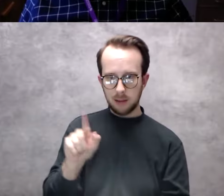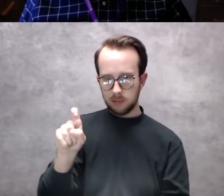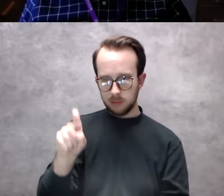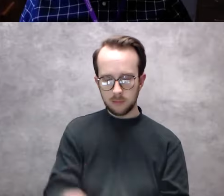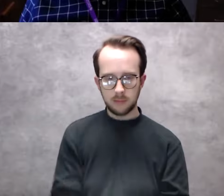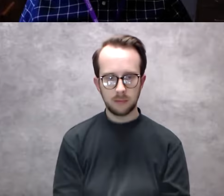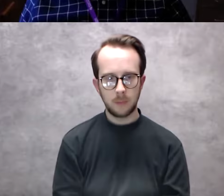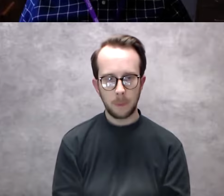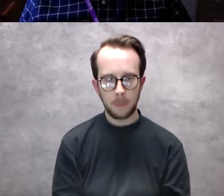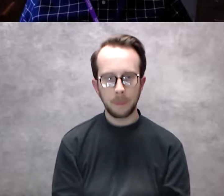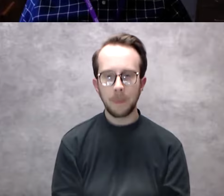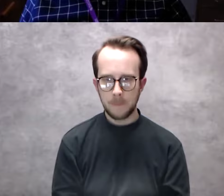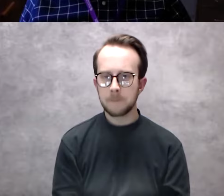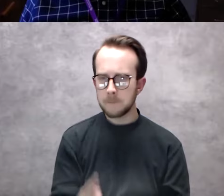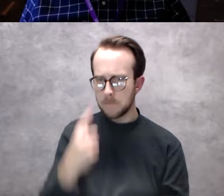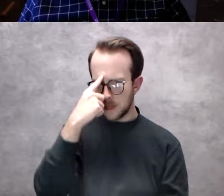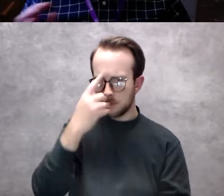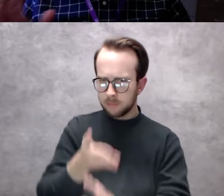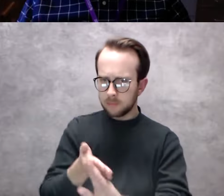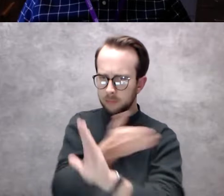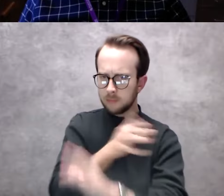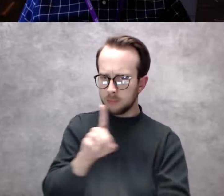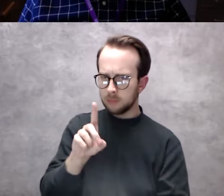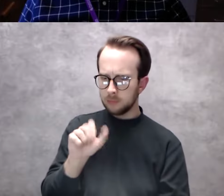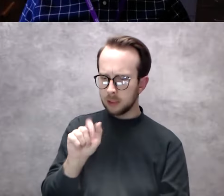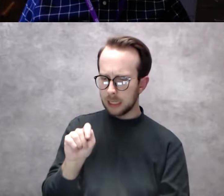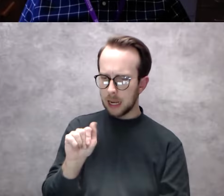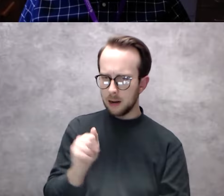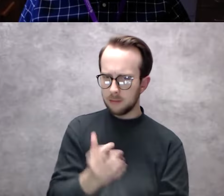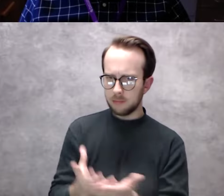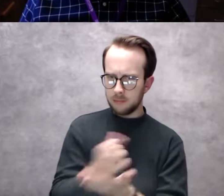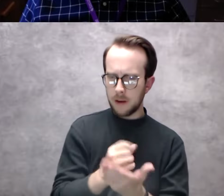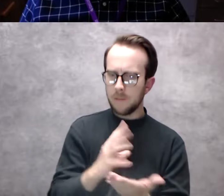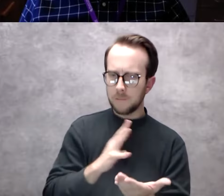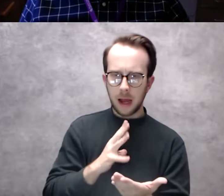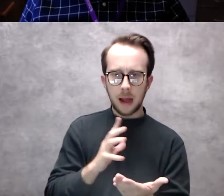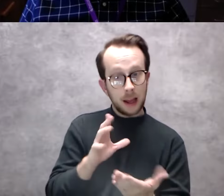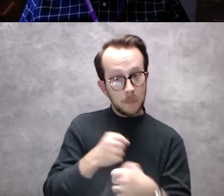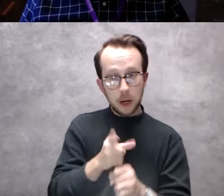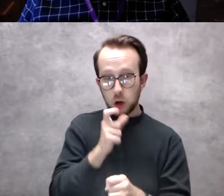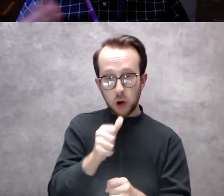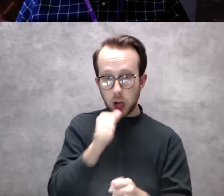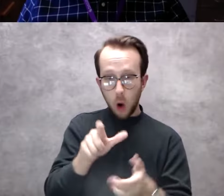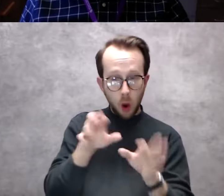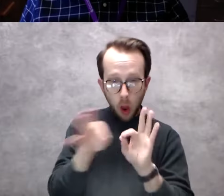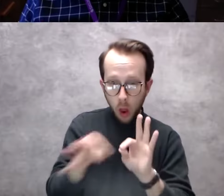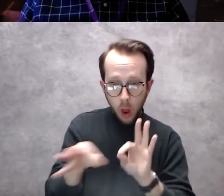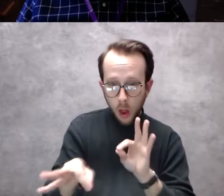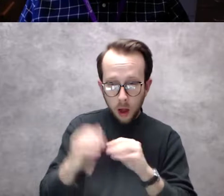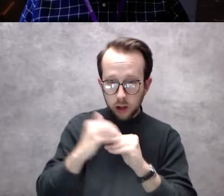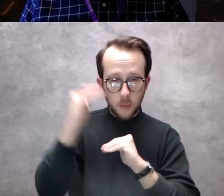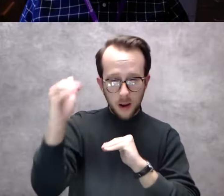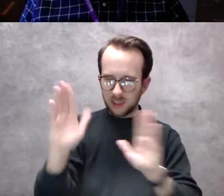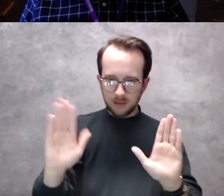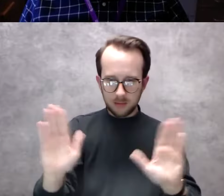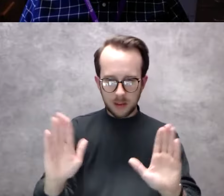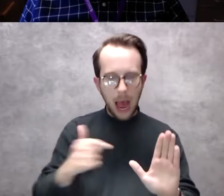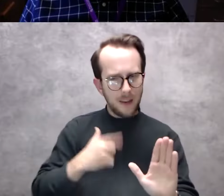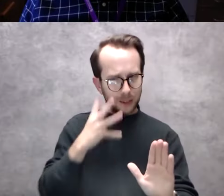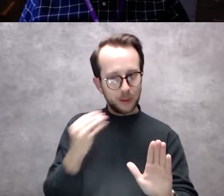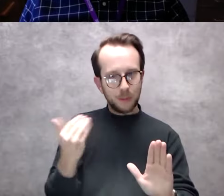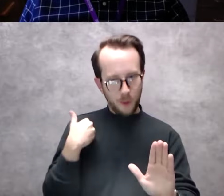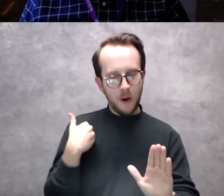I think preliminary data is okay, but you have to make sure you don't overstate it. If you're putting in, and I've done this, I'm sure Paul has too. I put in